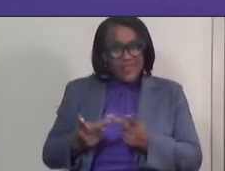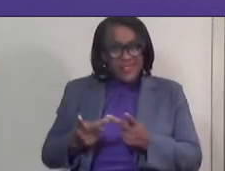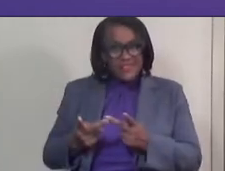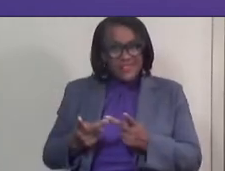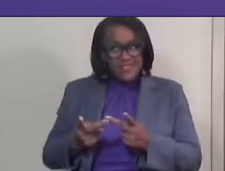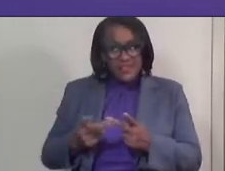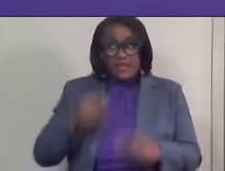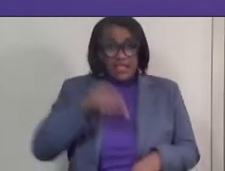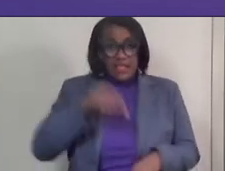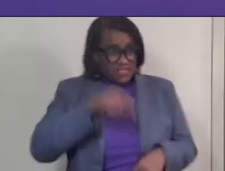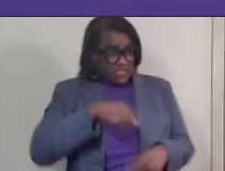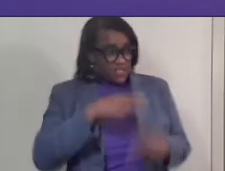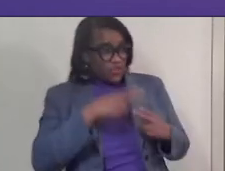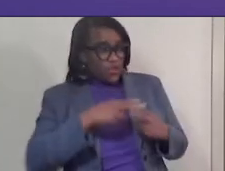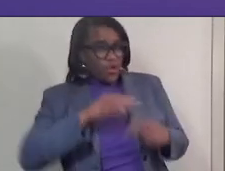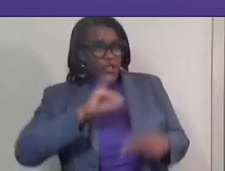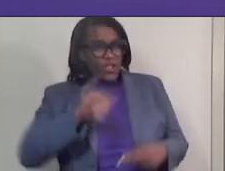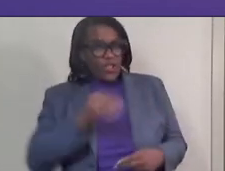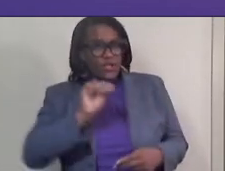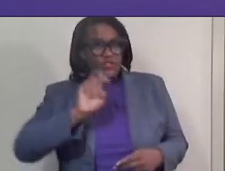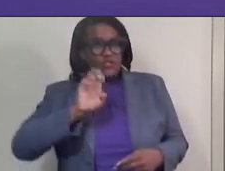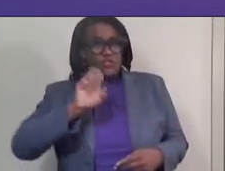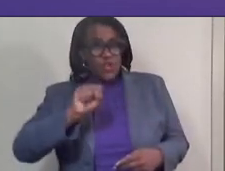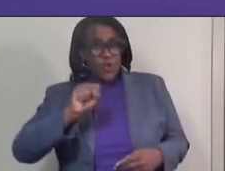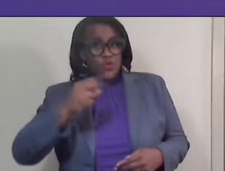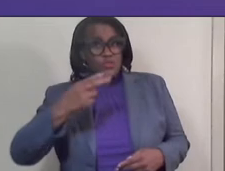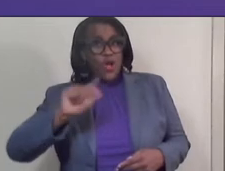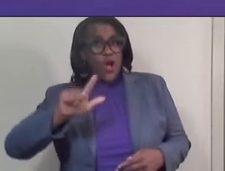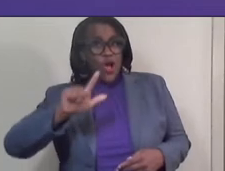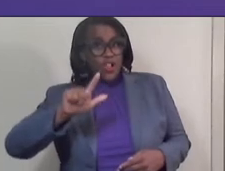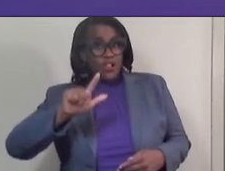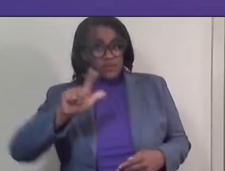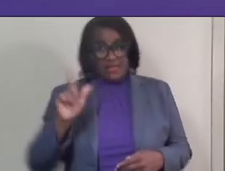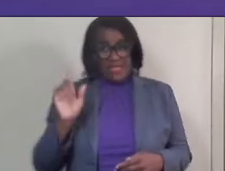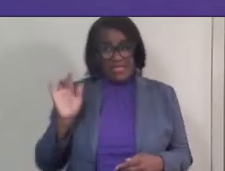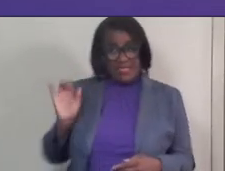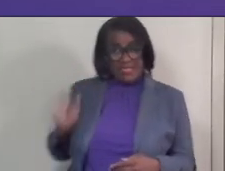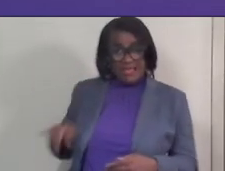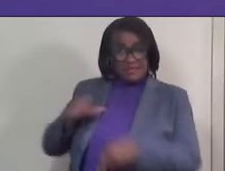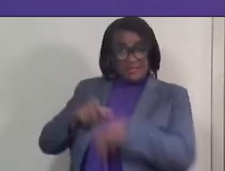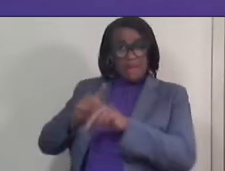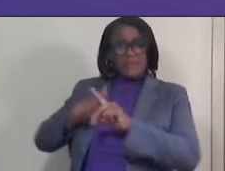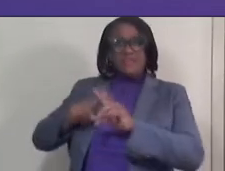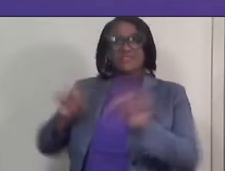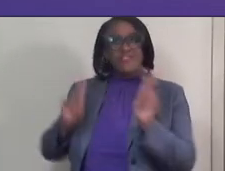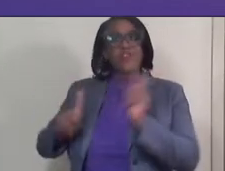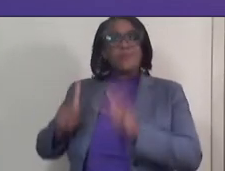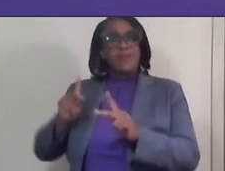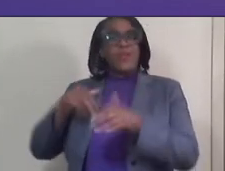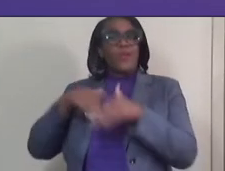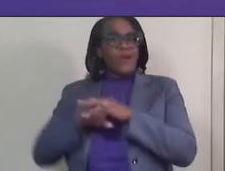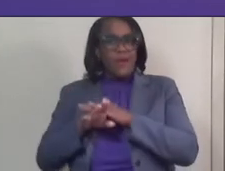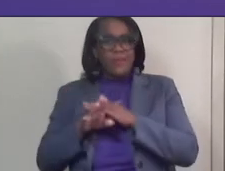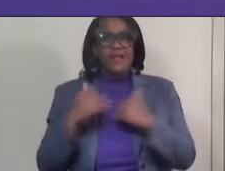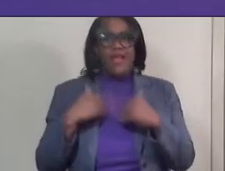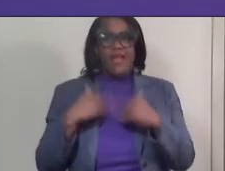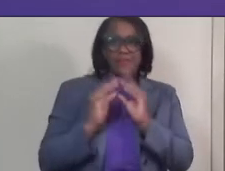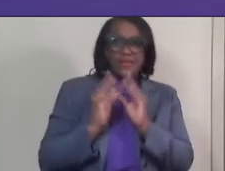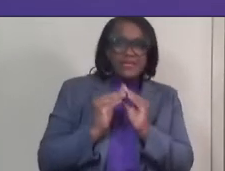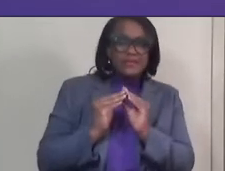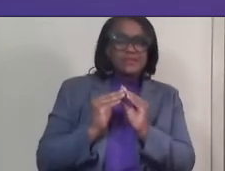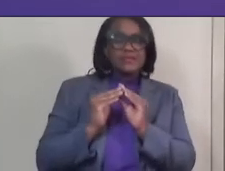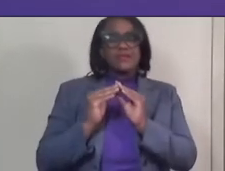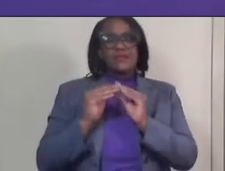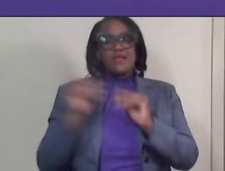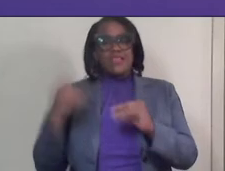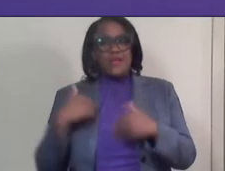called Jones Hall. At that time, different clubs would come and have meetings. Baseball club,